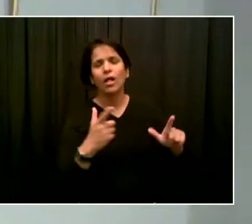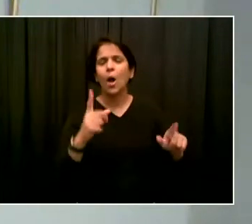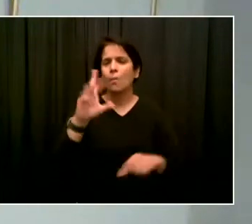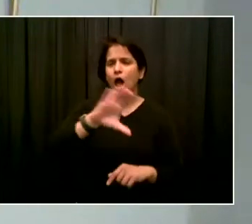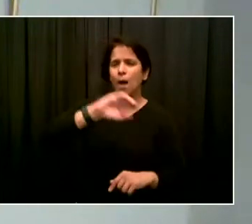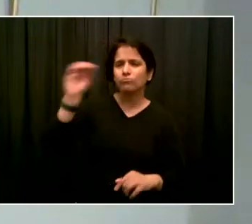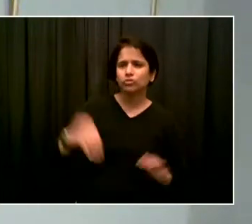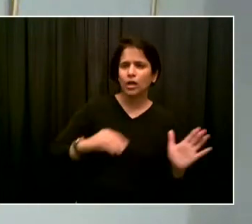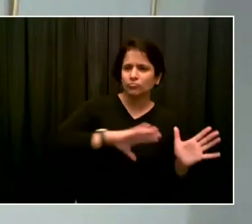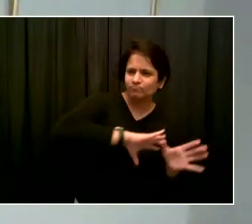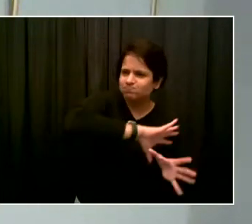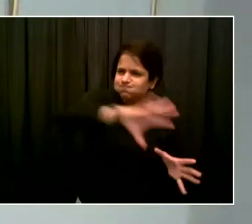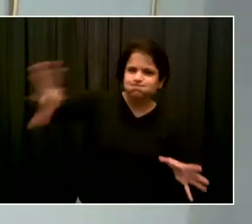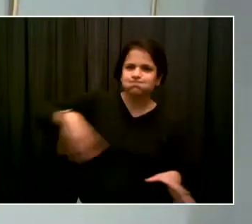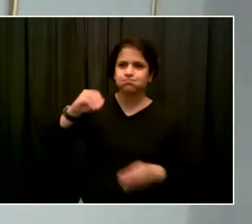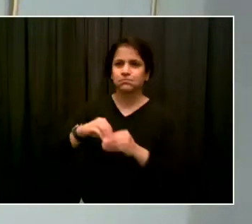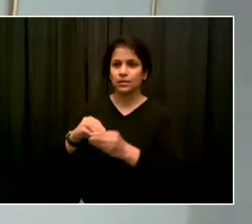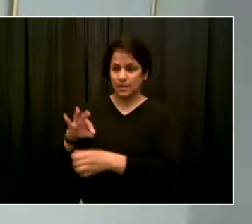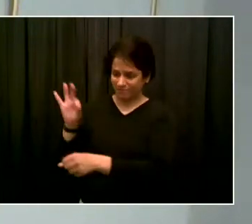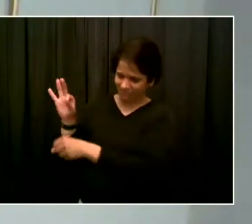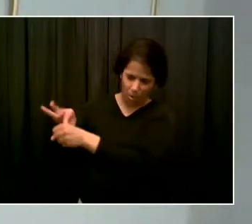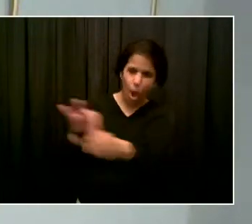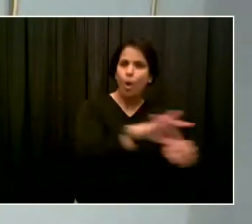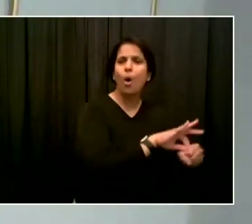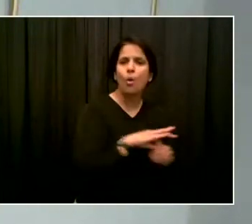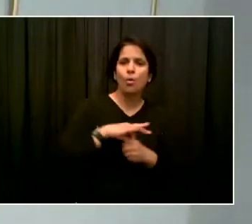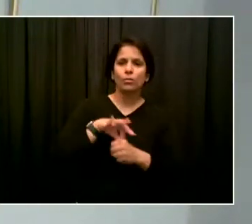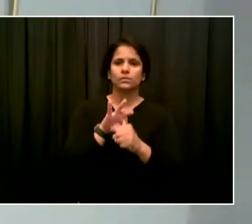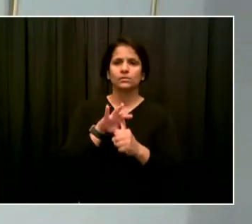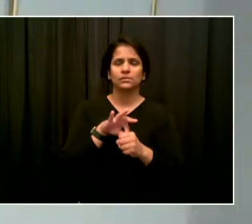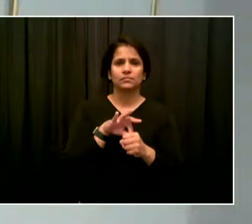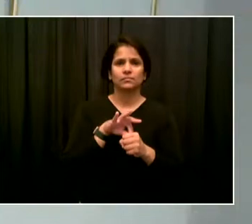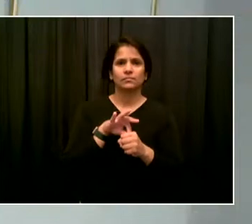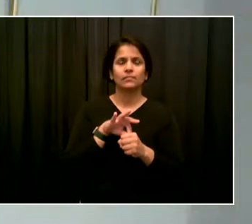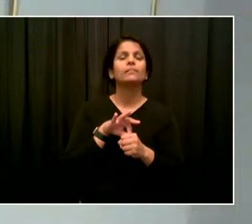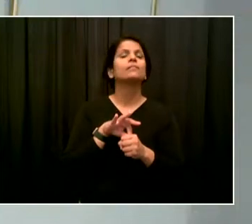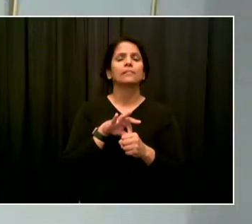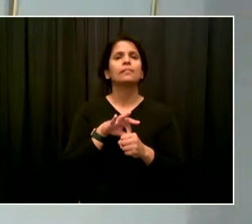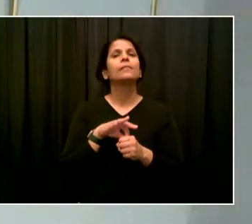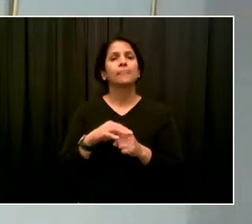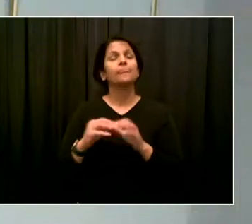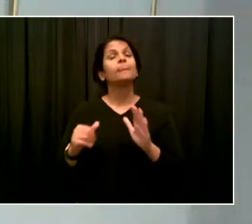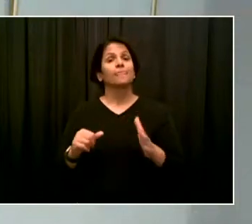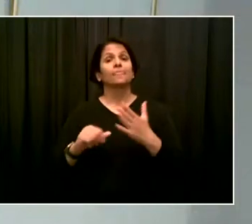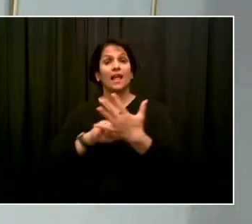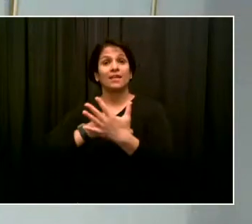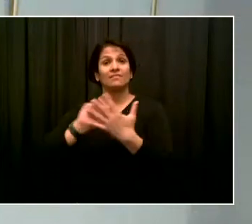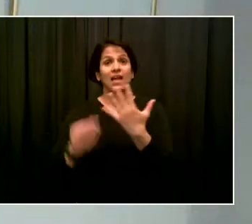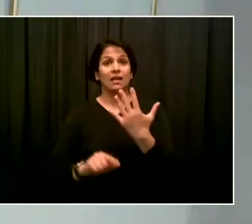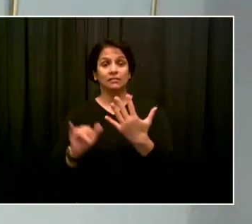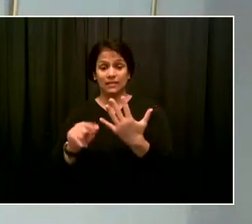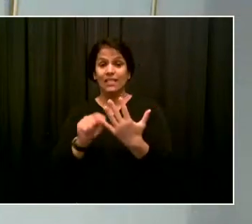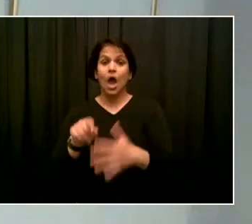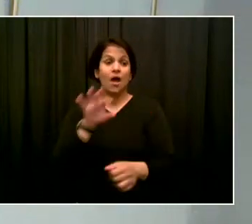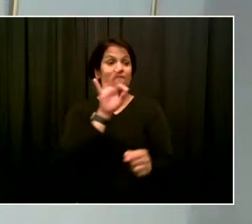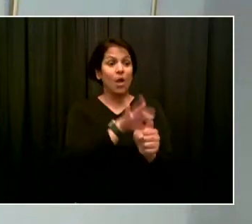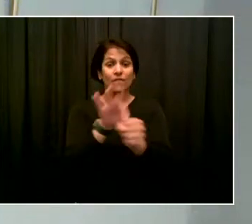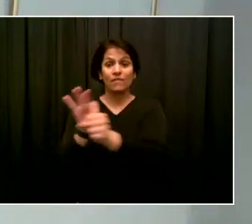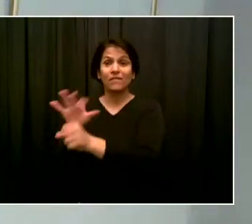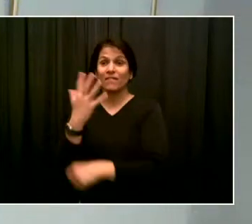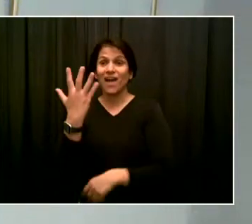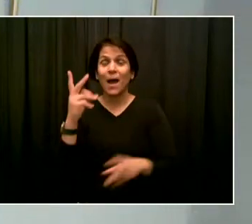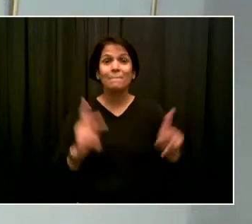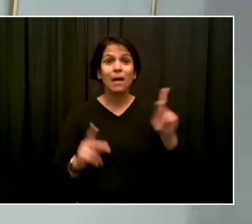voting education does that. So this unprecedented infusion of $15 million